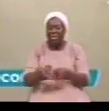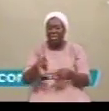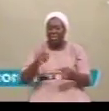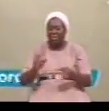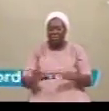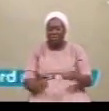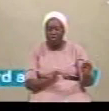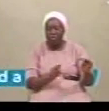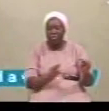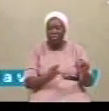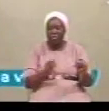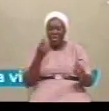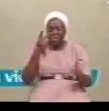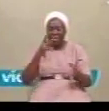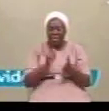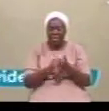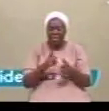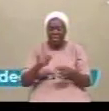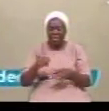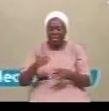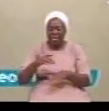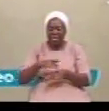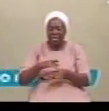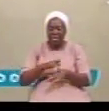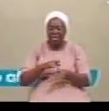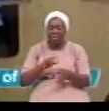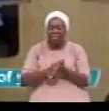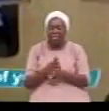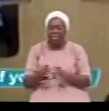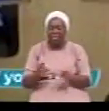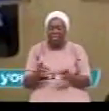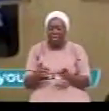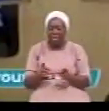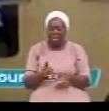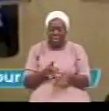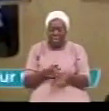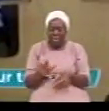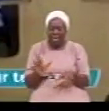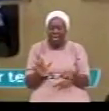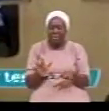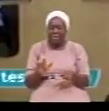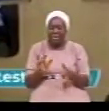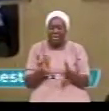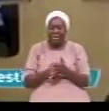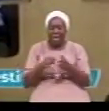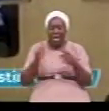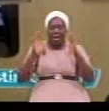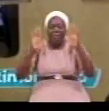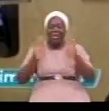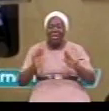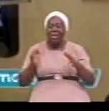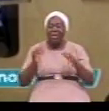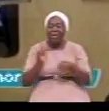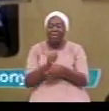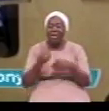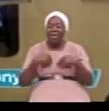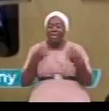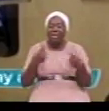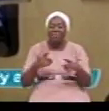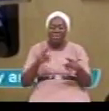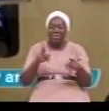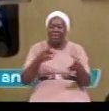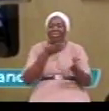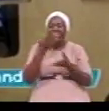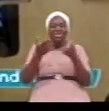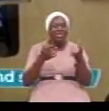leg was the light. I told my husband, miracle has taken place. Miracle has taken place. I was just shouting, miracle has